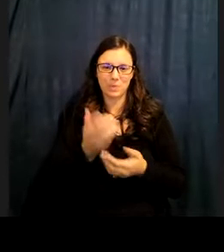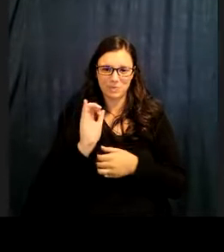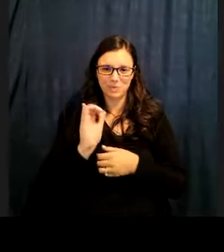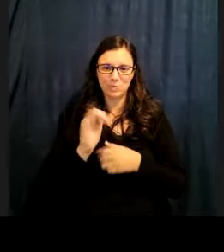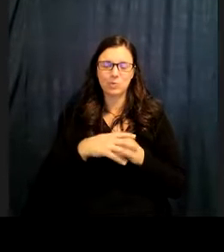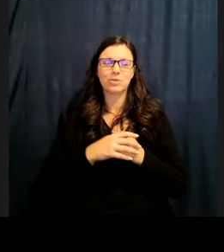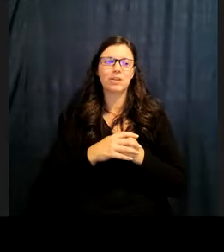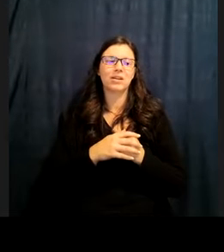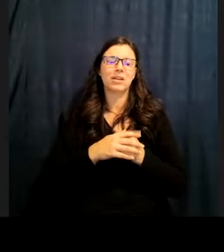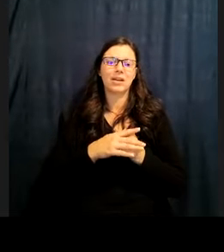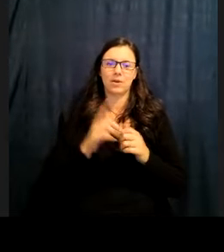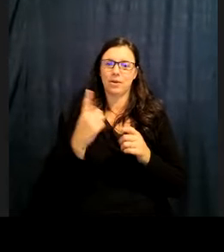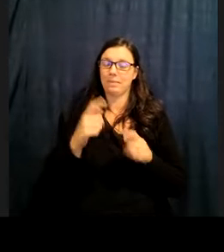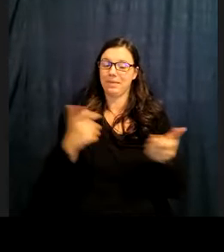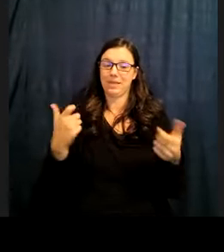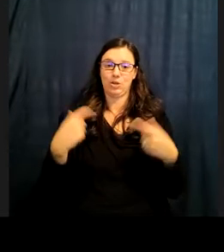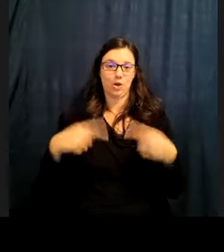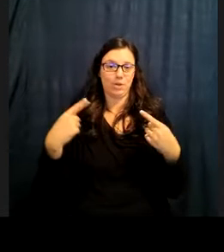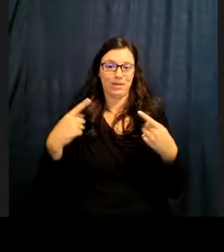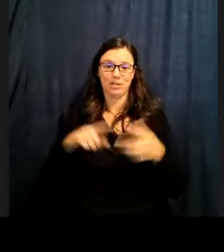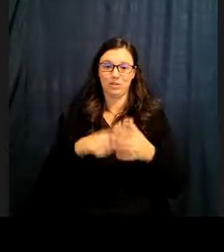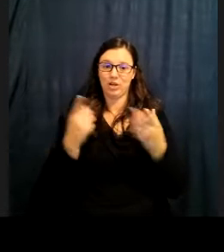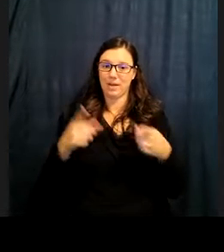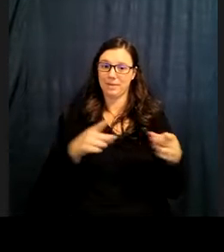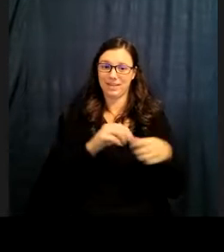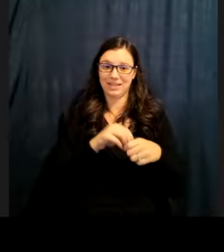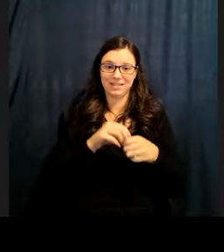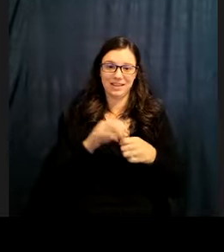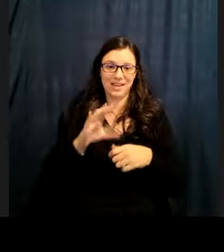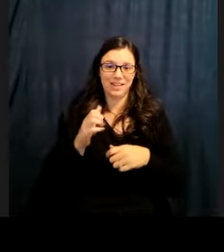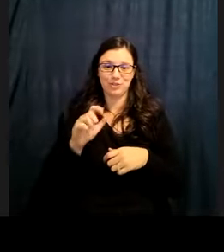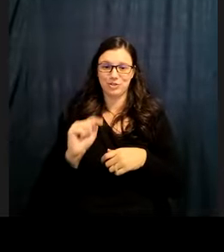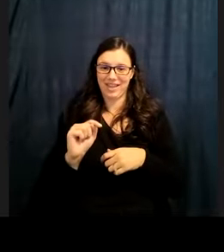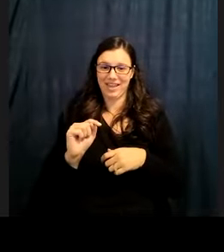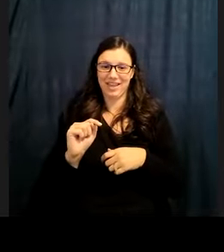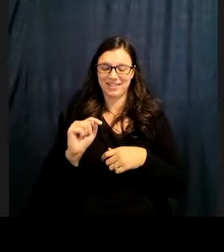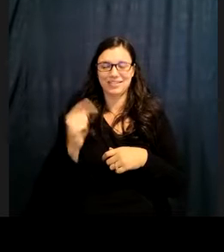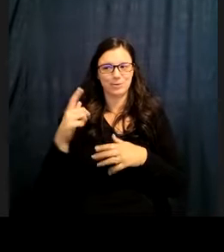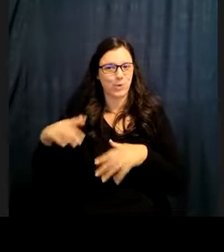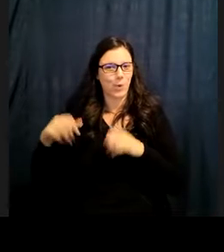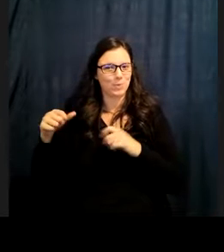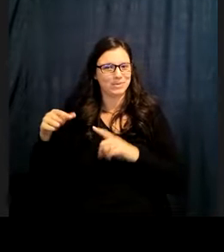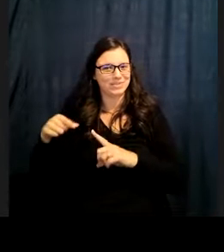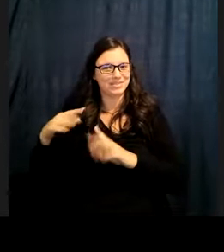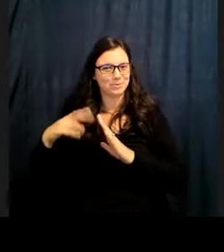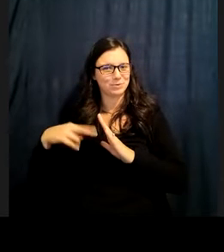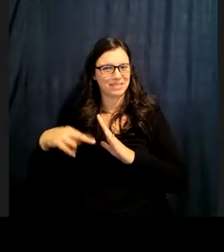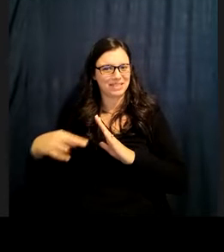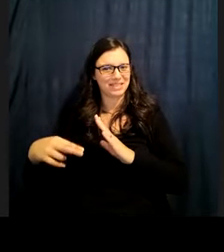big argument started happening in the chat. And there was a host who was reading them.